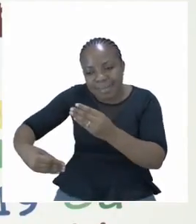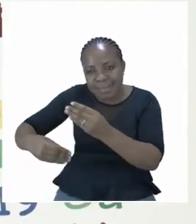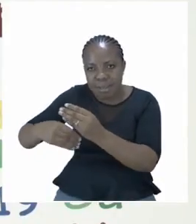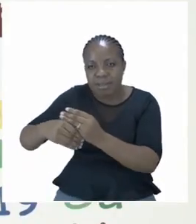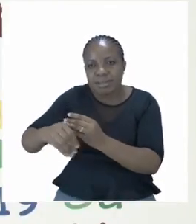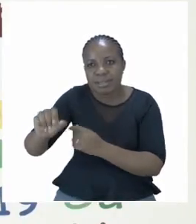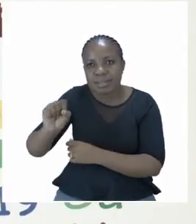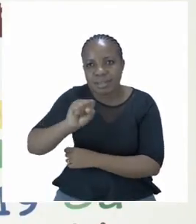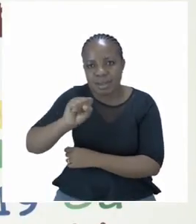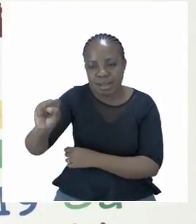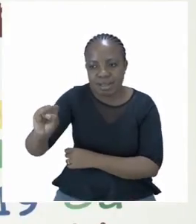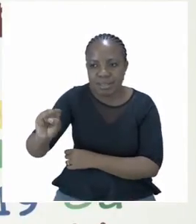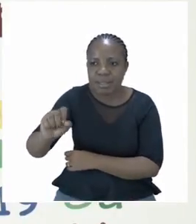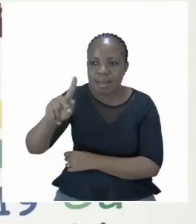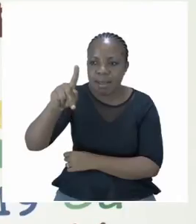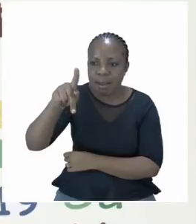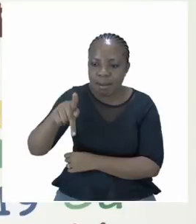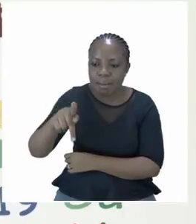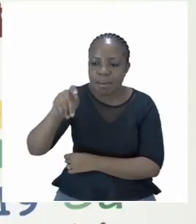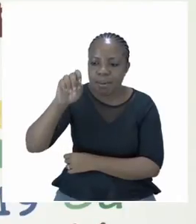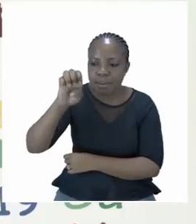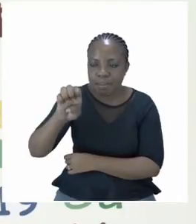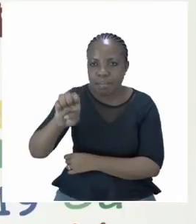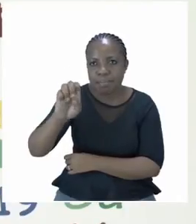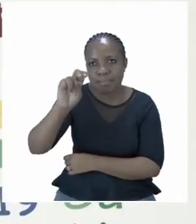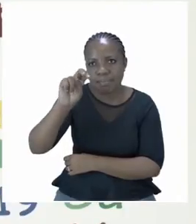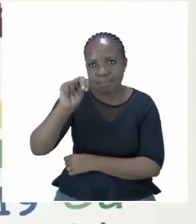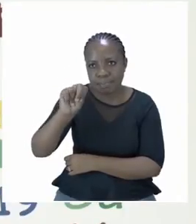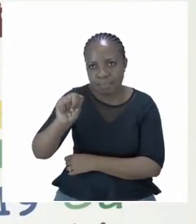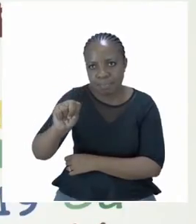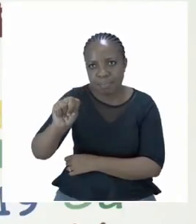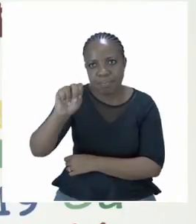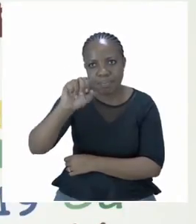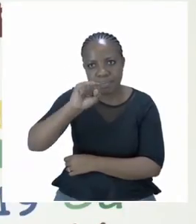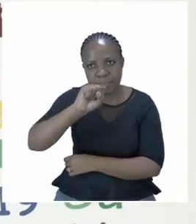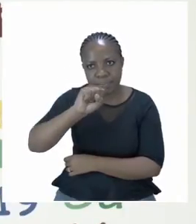S. So I'm going to put my S.